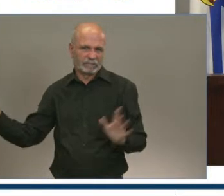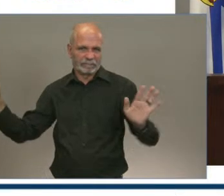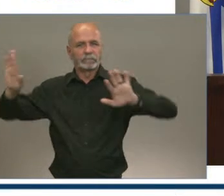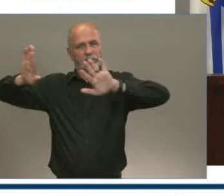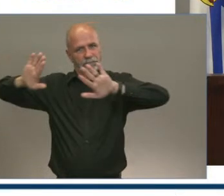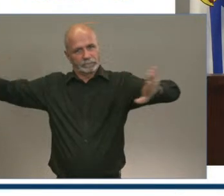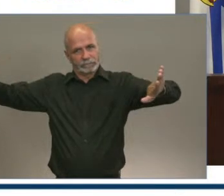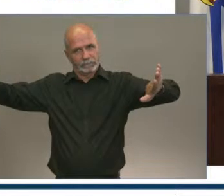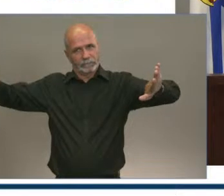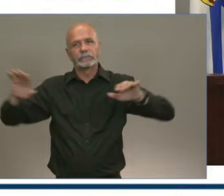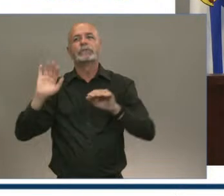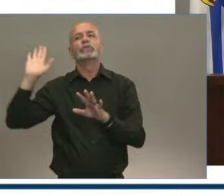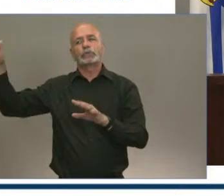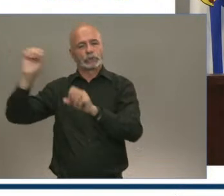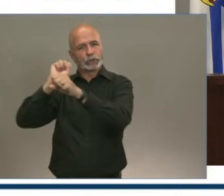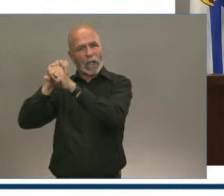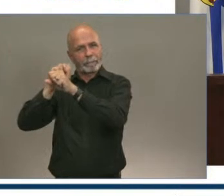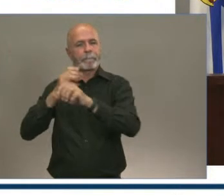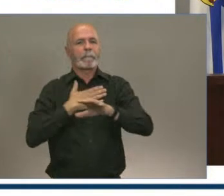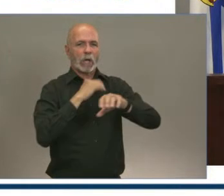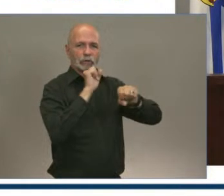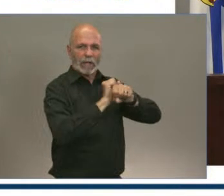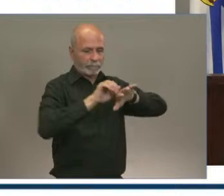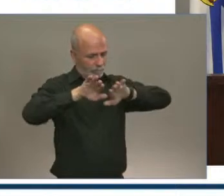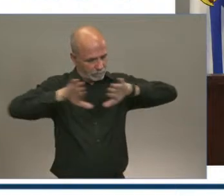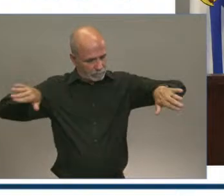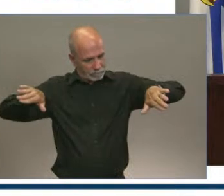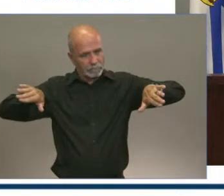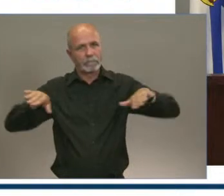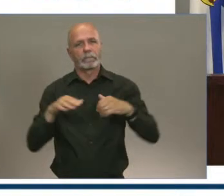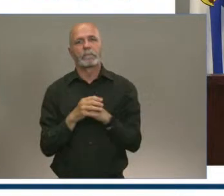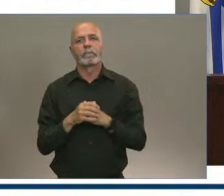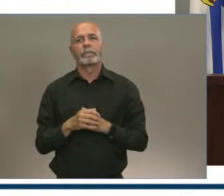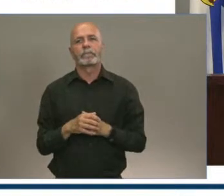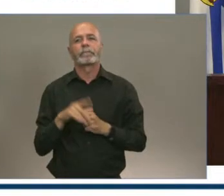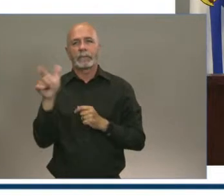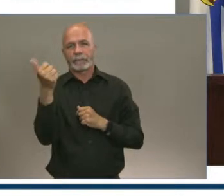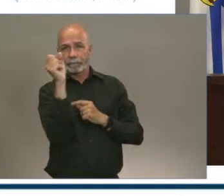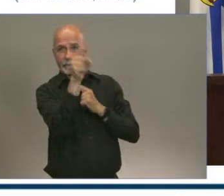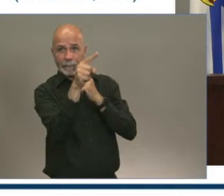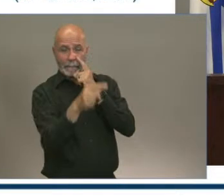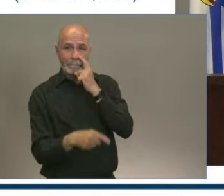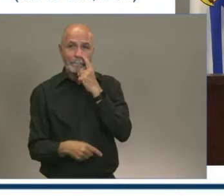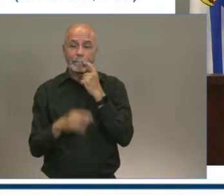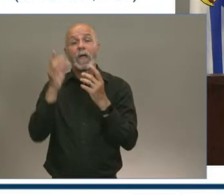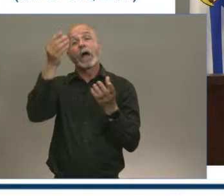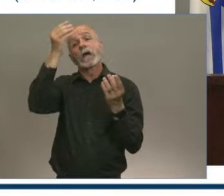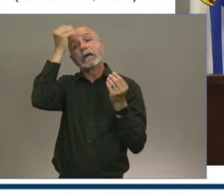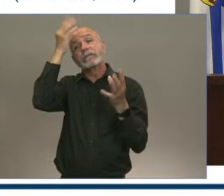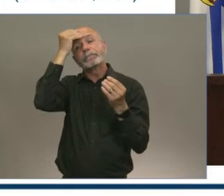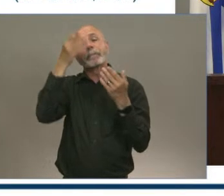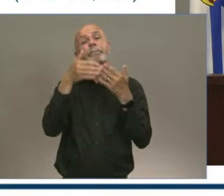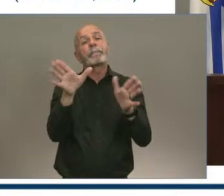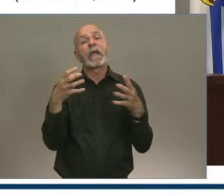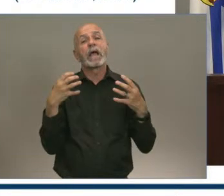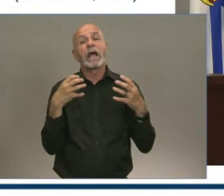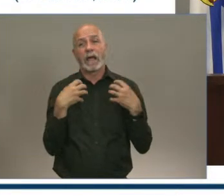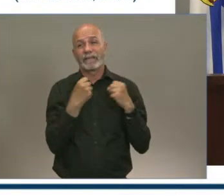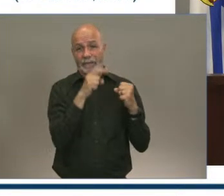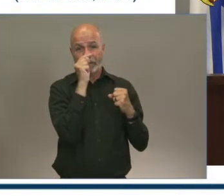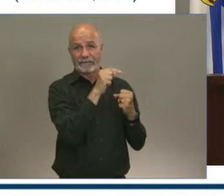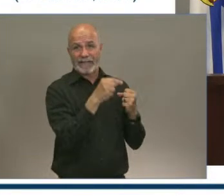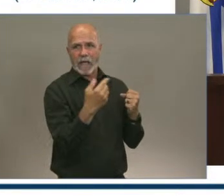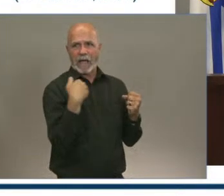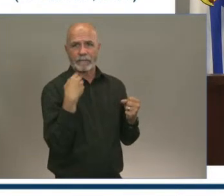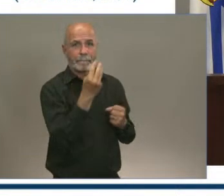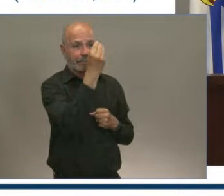question for both of you, kind of just about giving info to the public. Right now we're having these updates 3 times a week